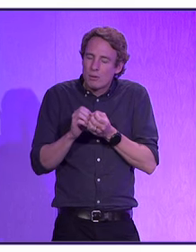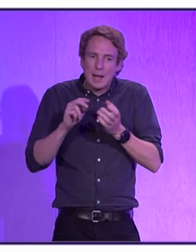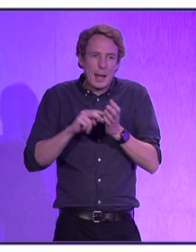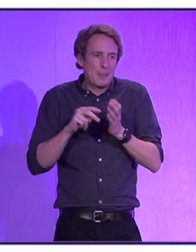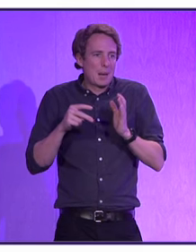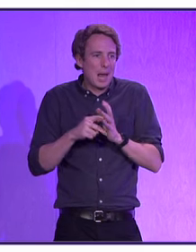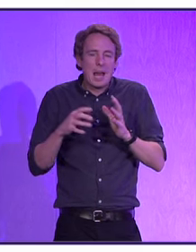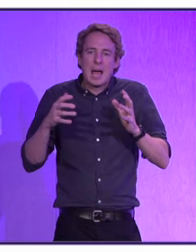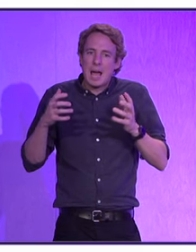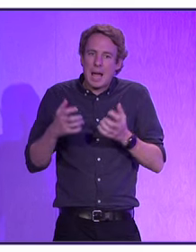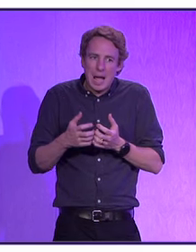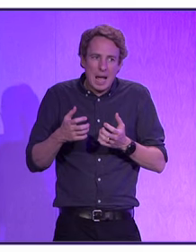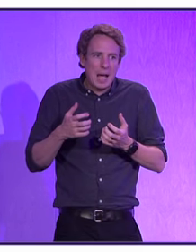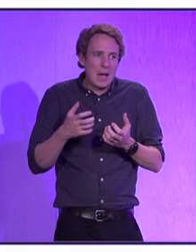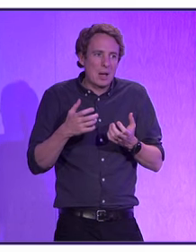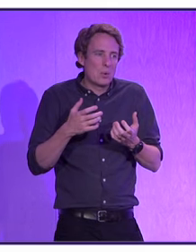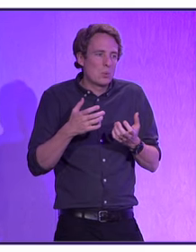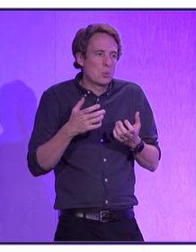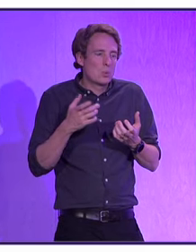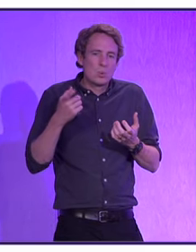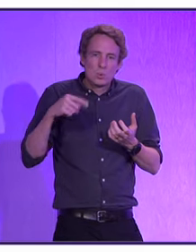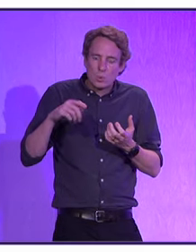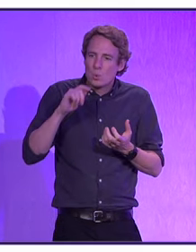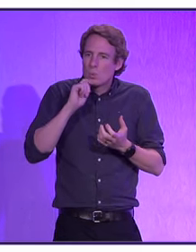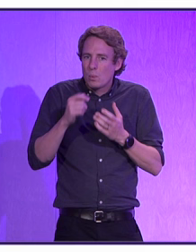to create a plan, right, of how you're going to